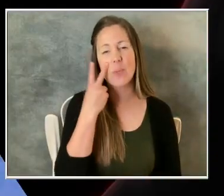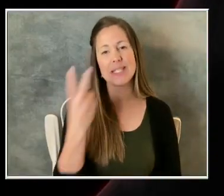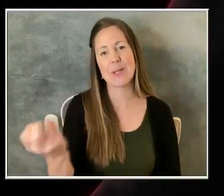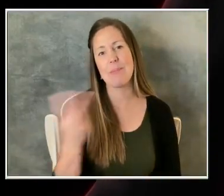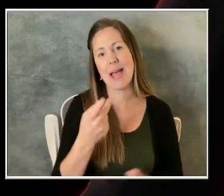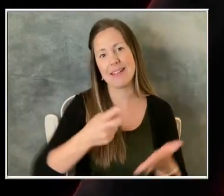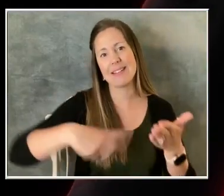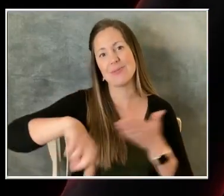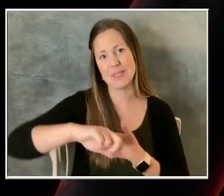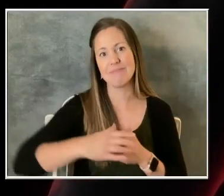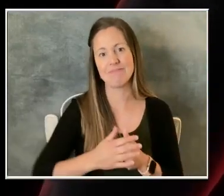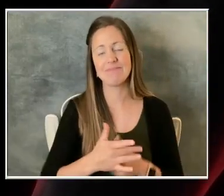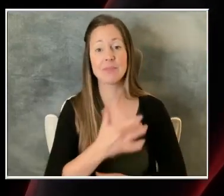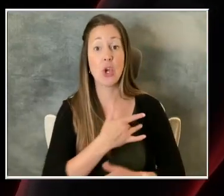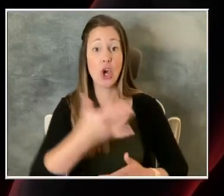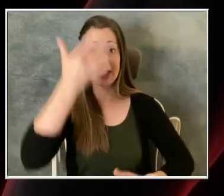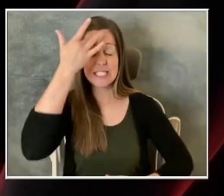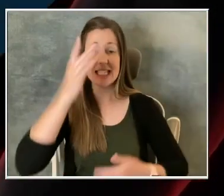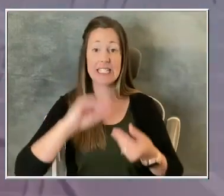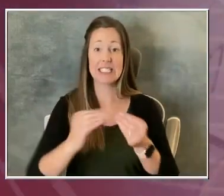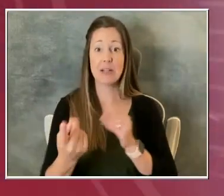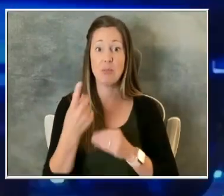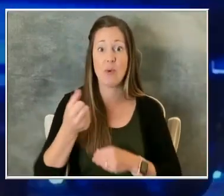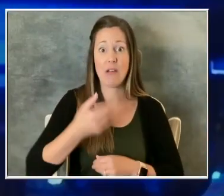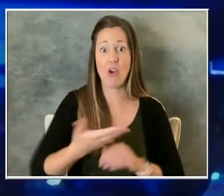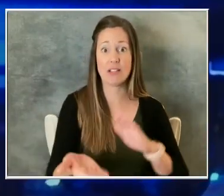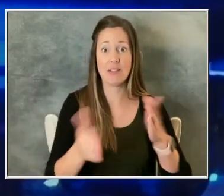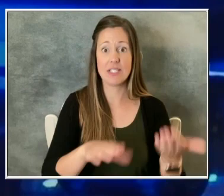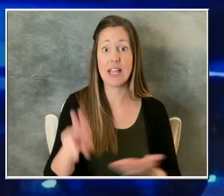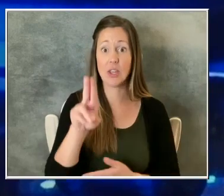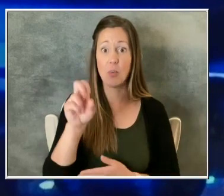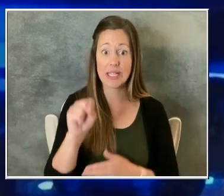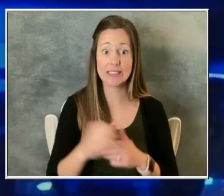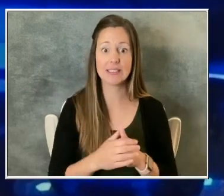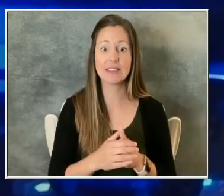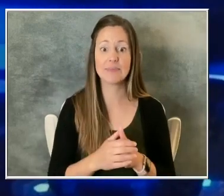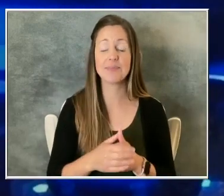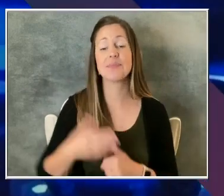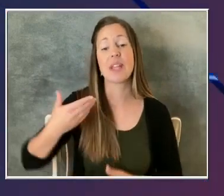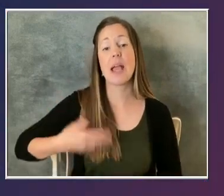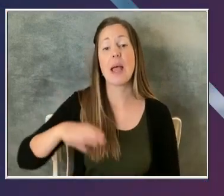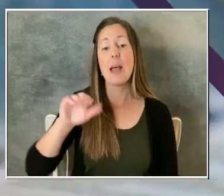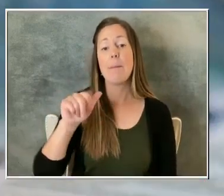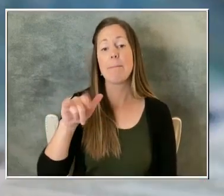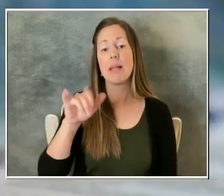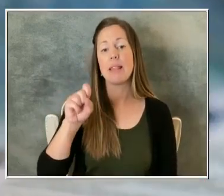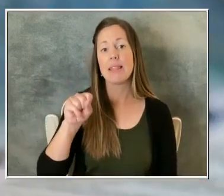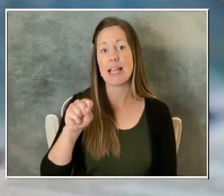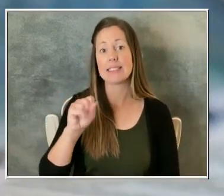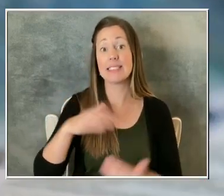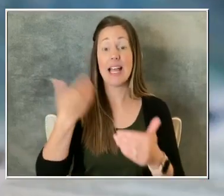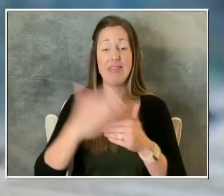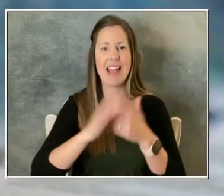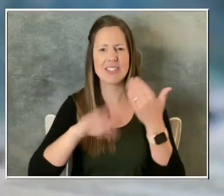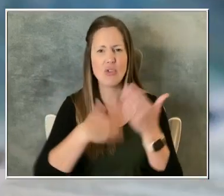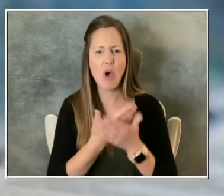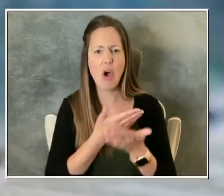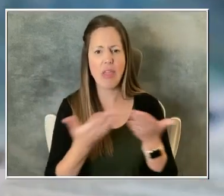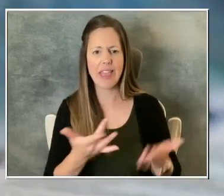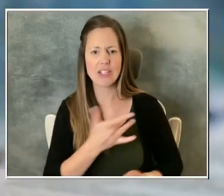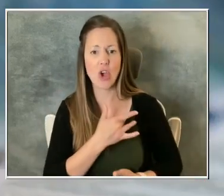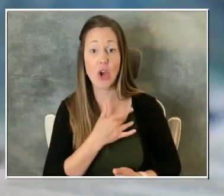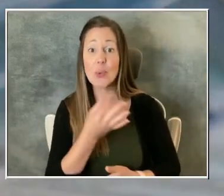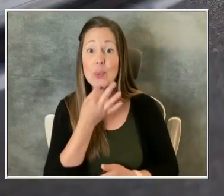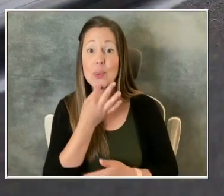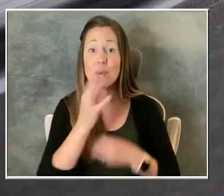Heart disease is the #1 cause of death in the United States. I'm Alexis Del Cid. On the next All Things Heart, it's almost World Heart Day. So